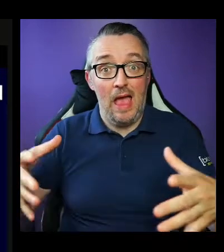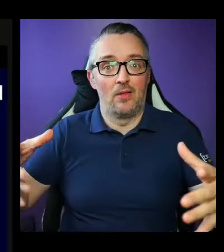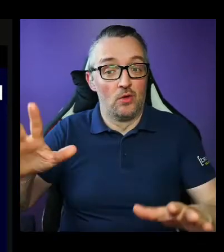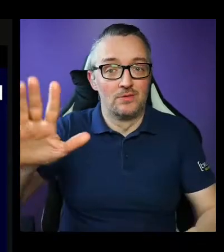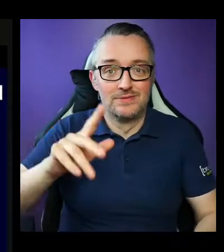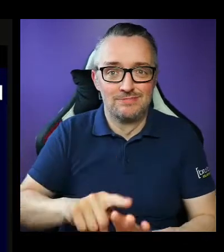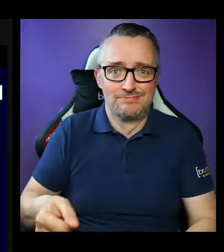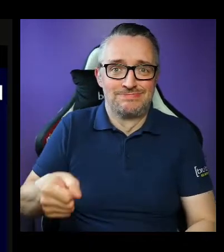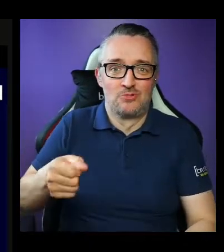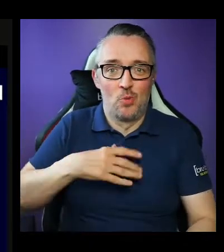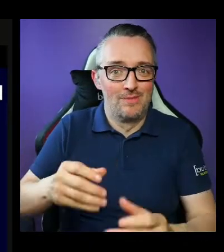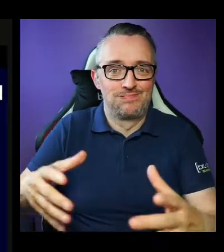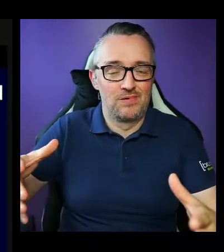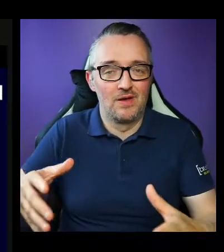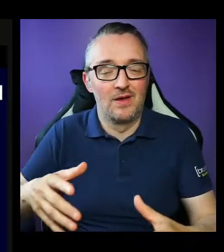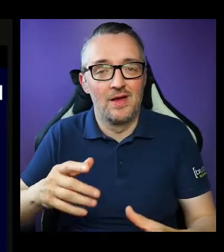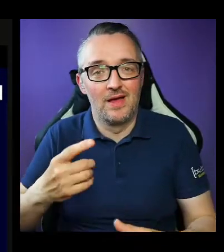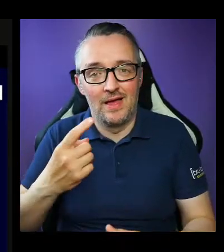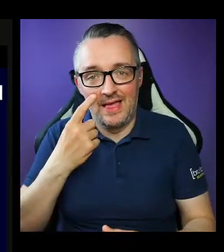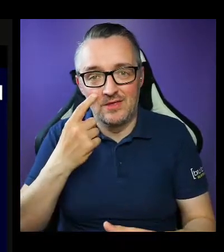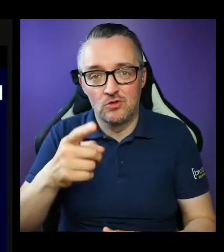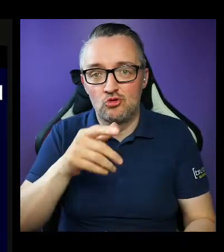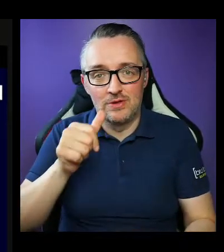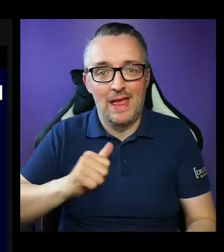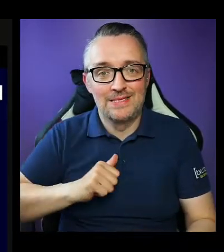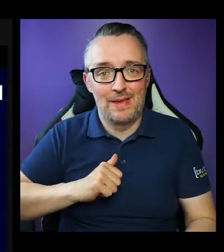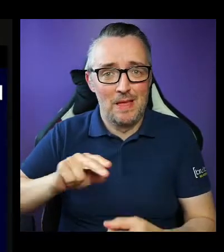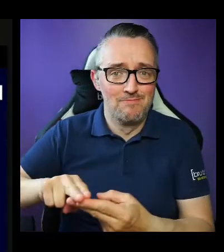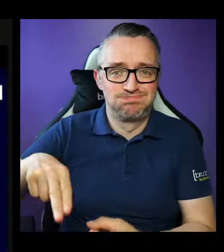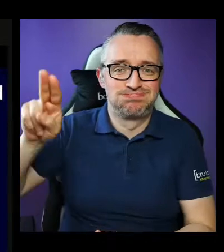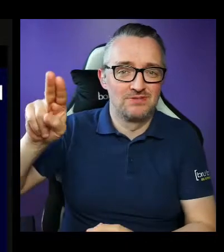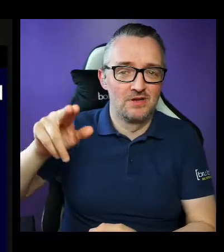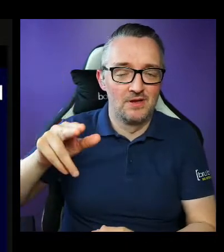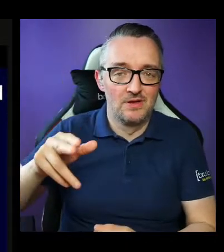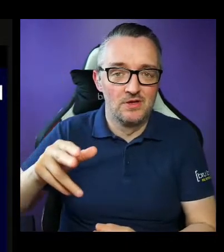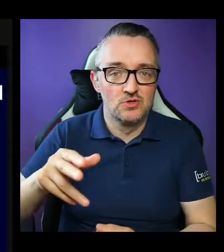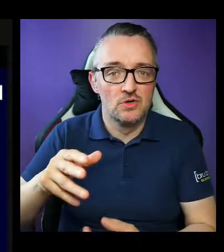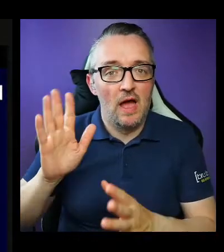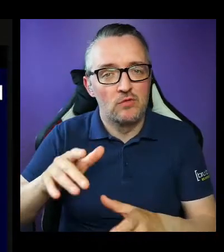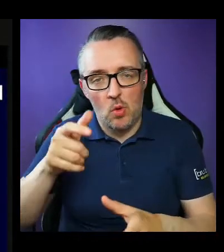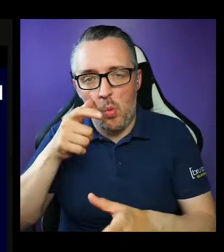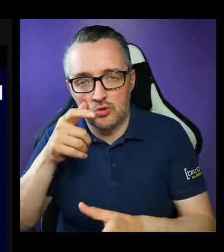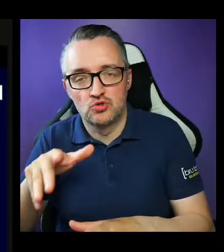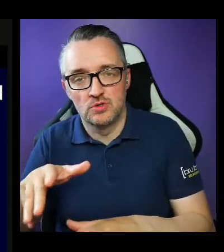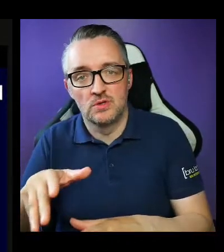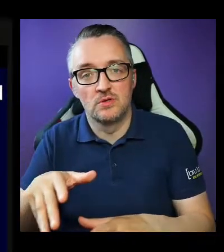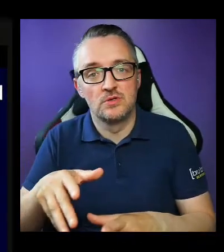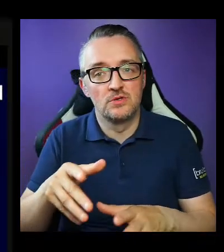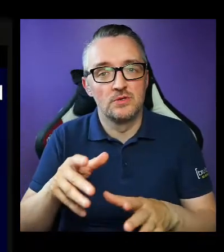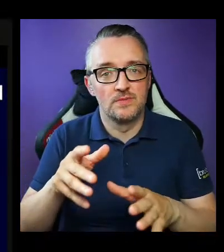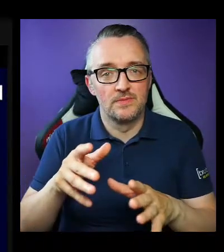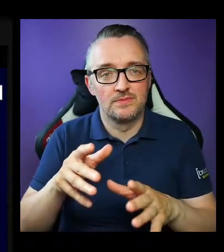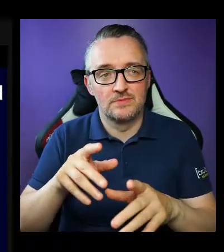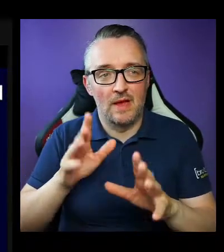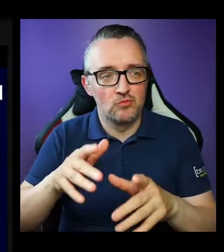to that level in case it's something that you are not expected or really wanted to scale for. So it's something to keep